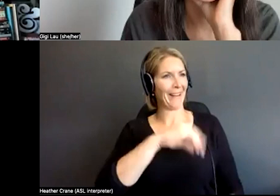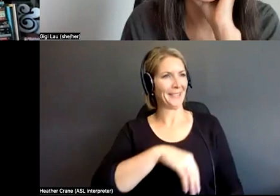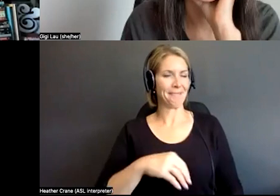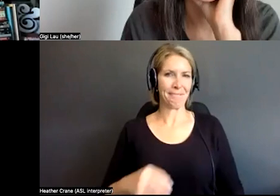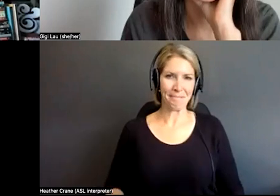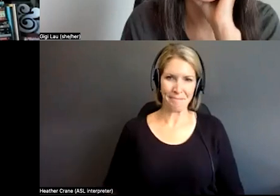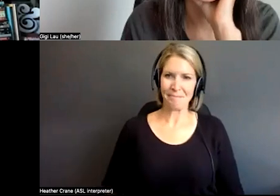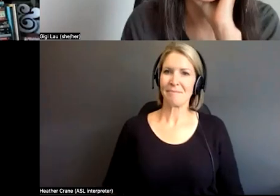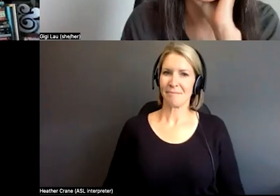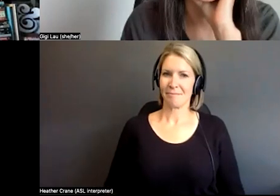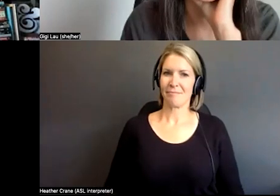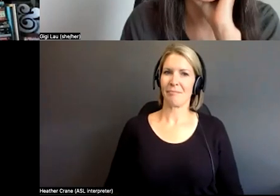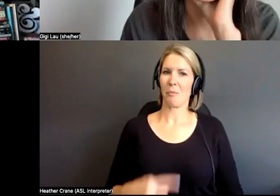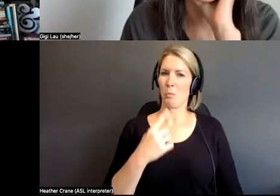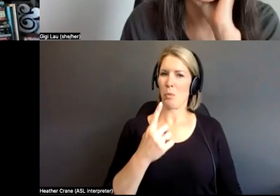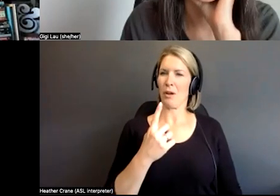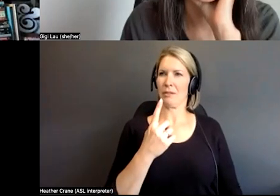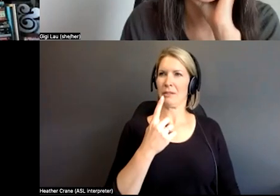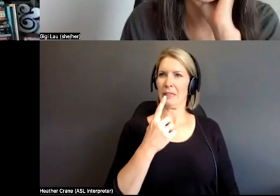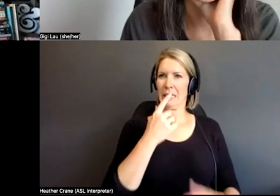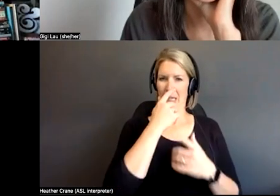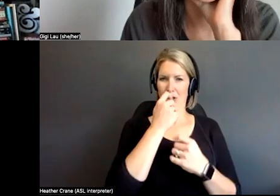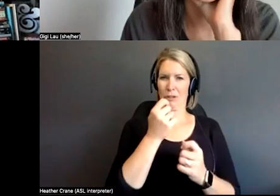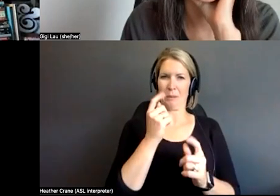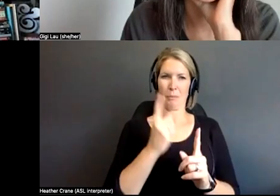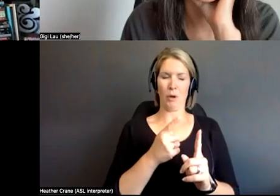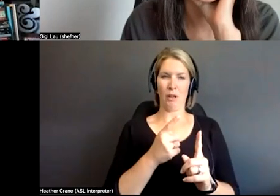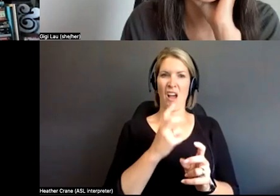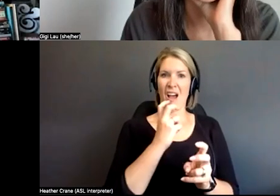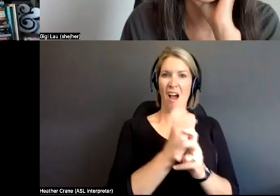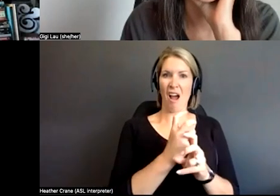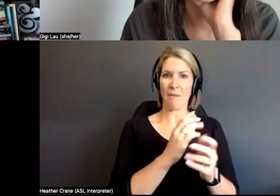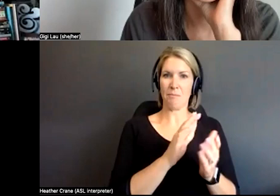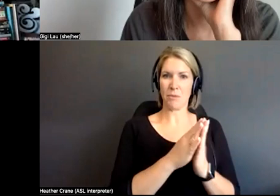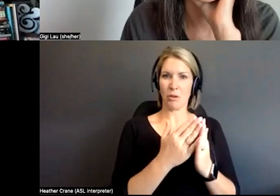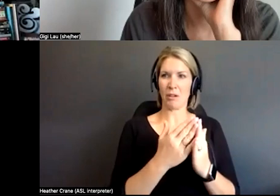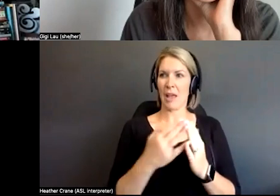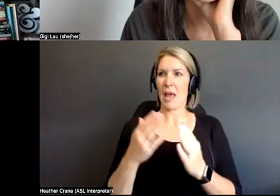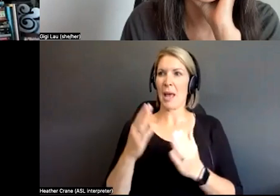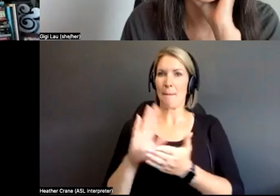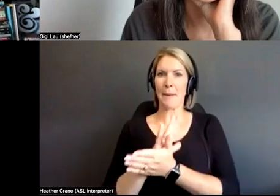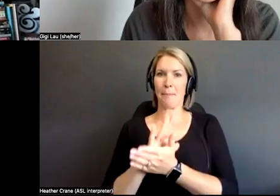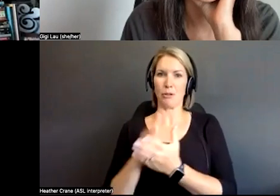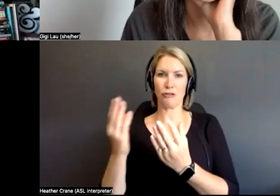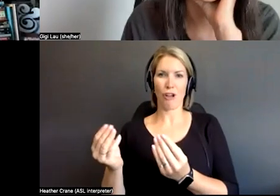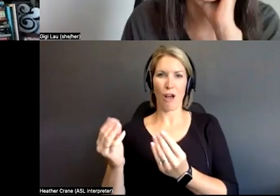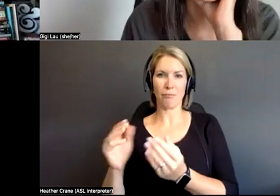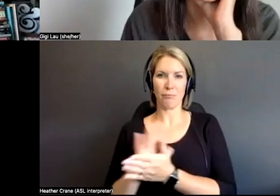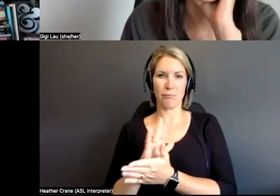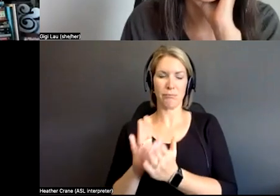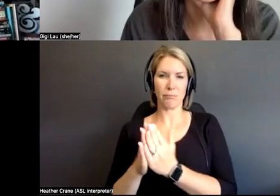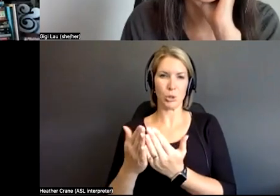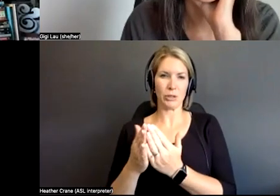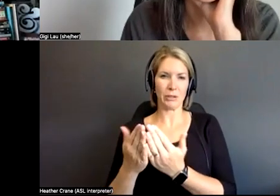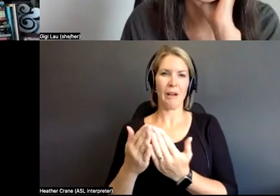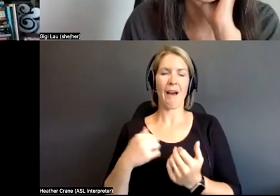changes from a hardback to a paperback that I remember and that really frustrated me was many years ago